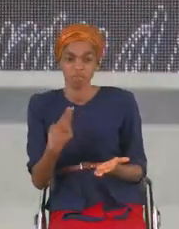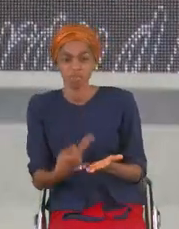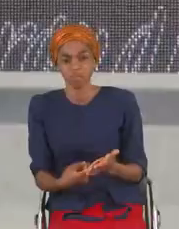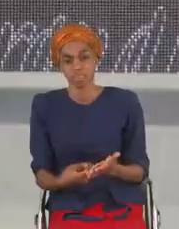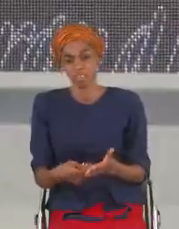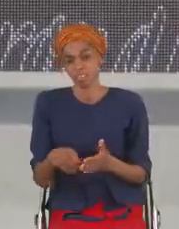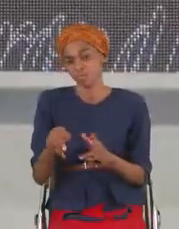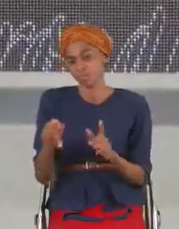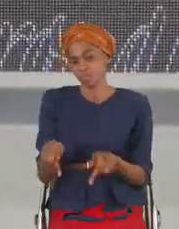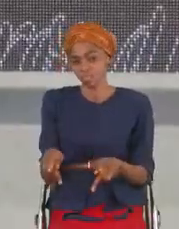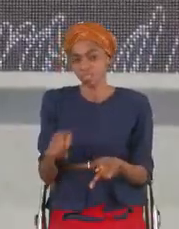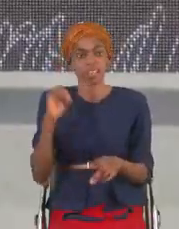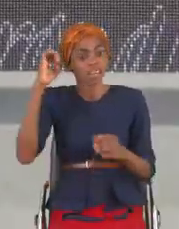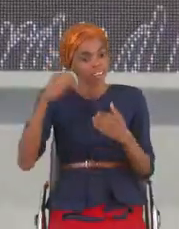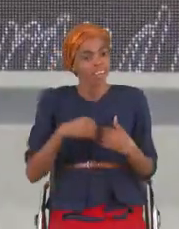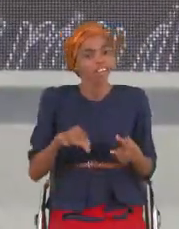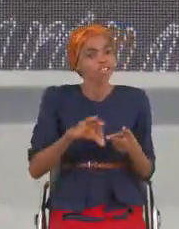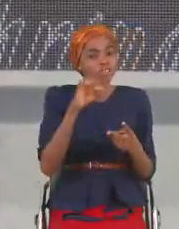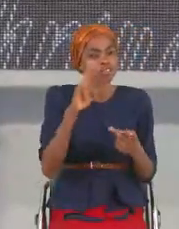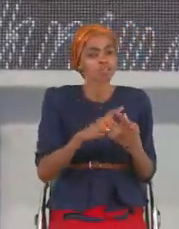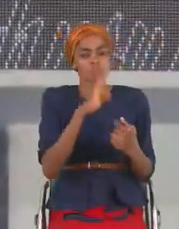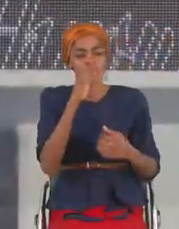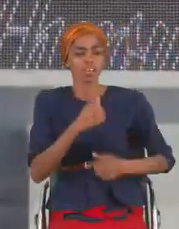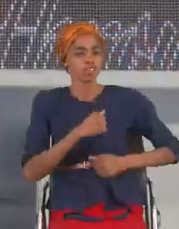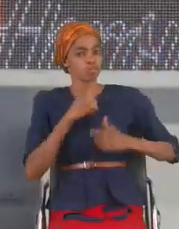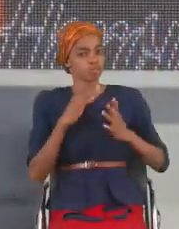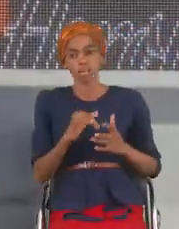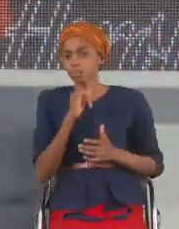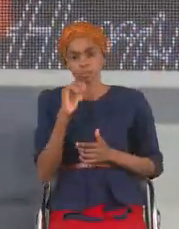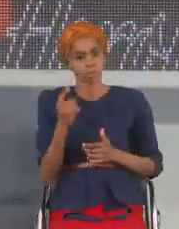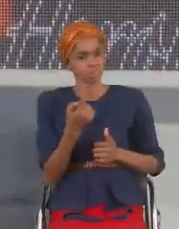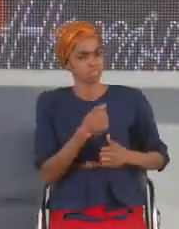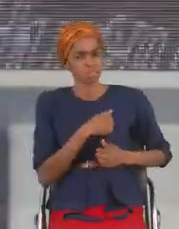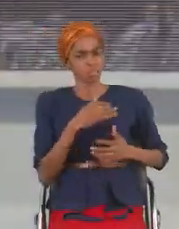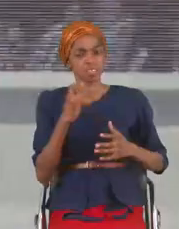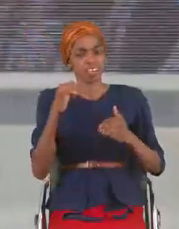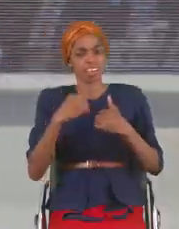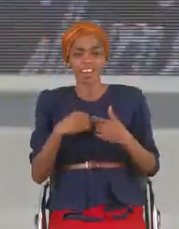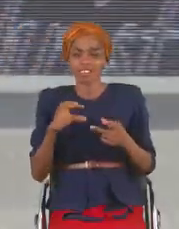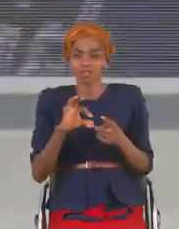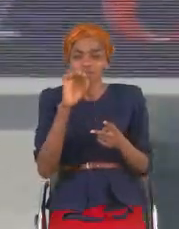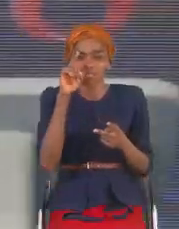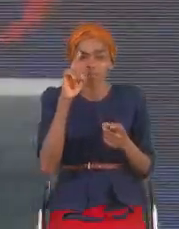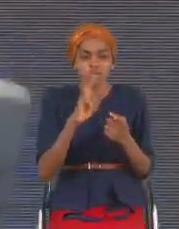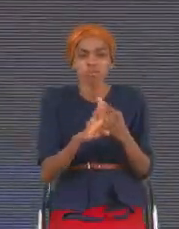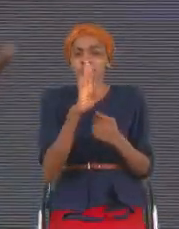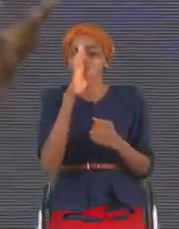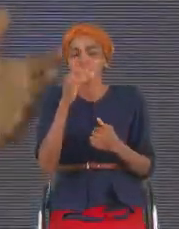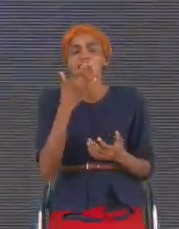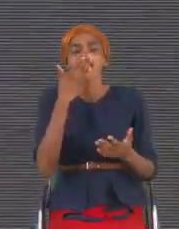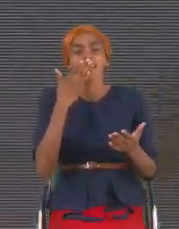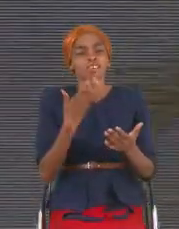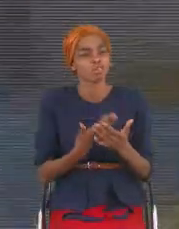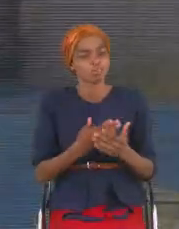civilian. He has chosen you to be a soldier. Not just a soldier. He has chosen you to be a good